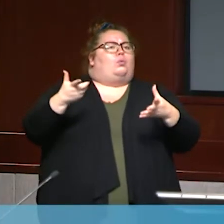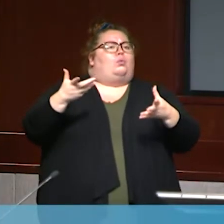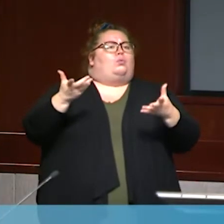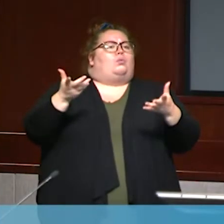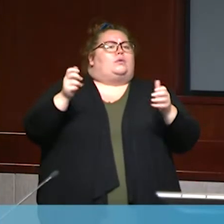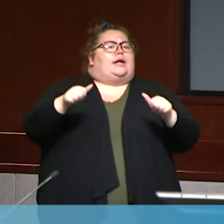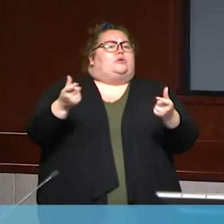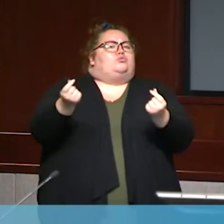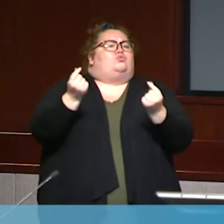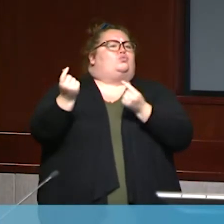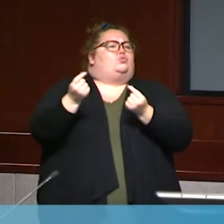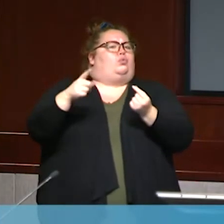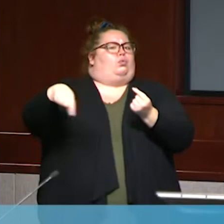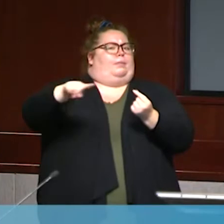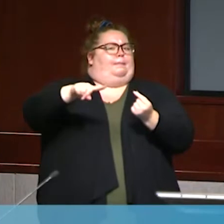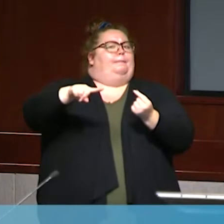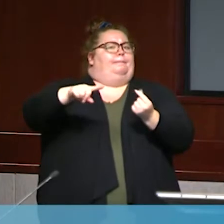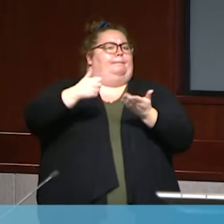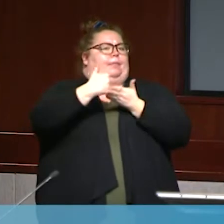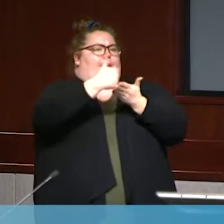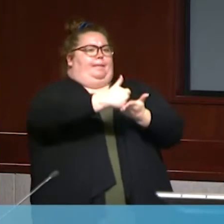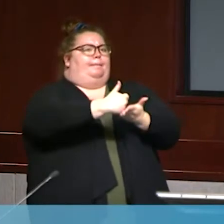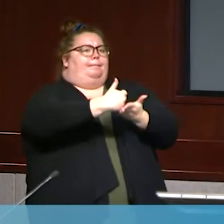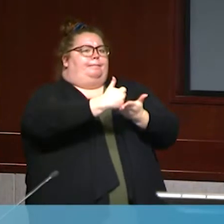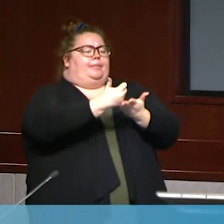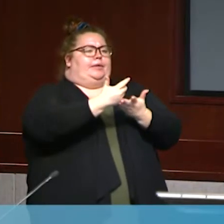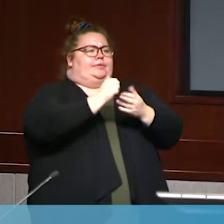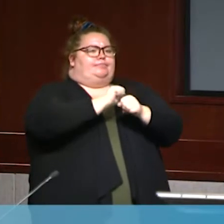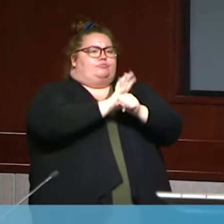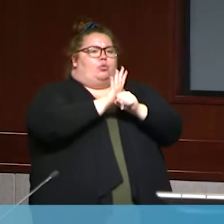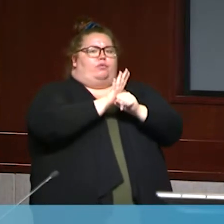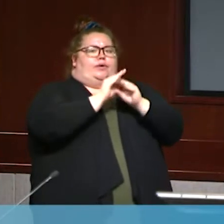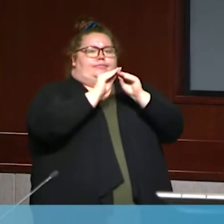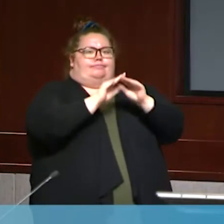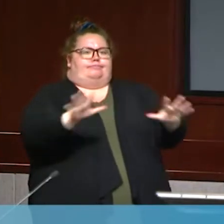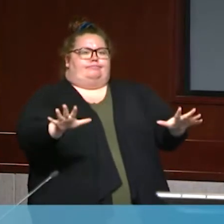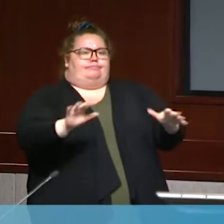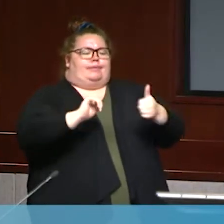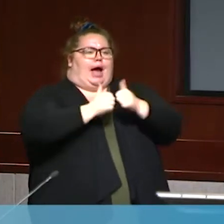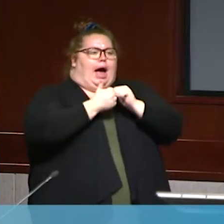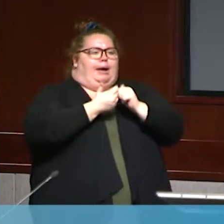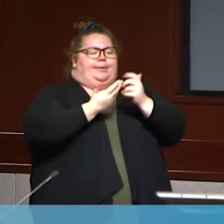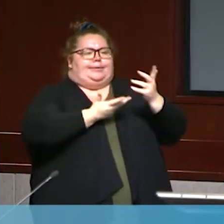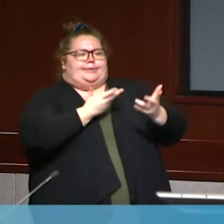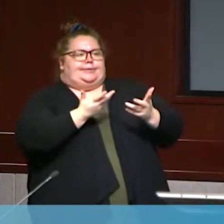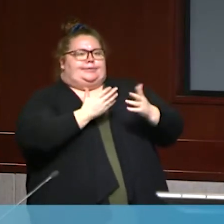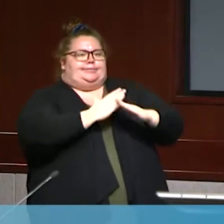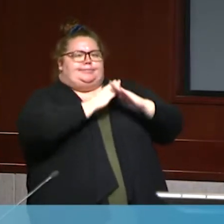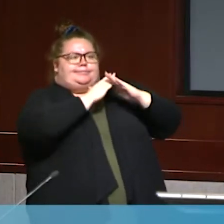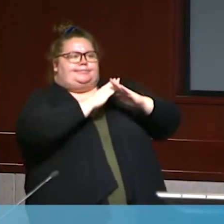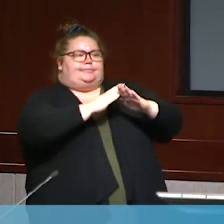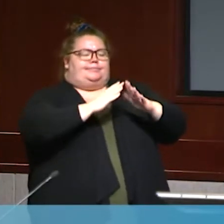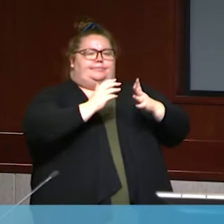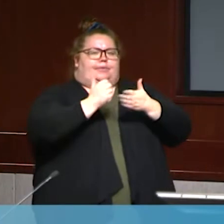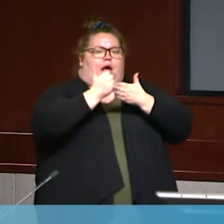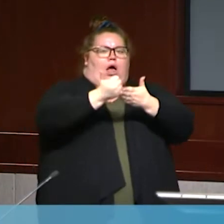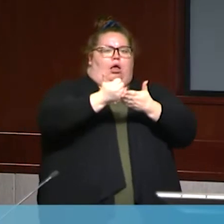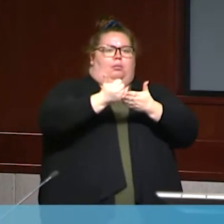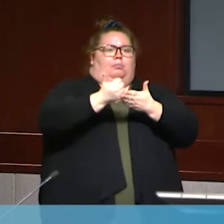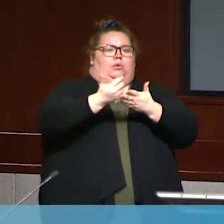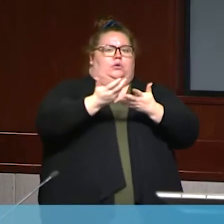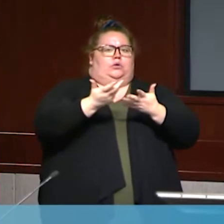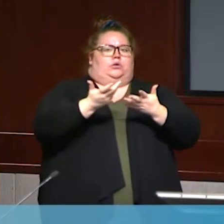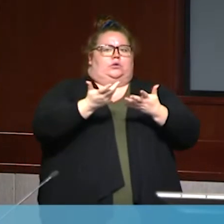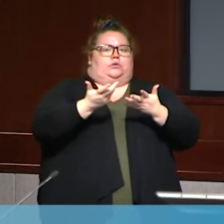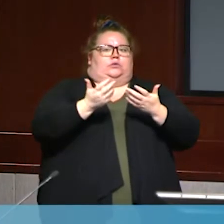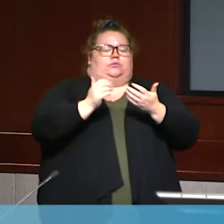spread, the virus spread, now that, we have a concern with the elevated transmission